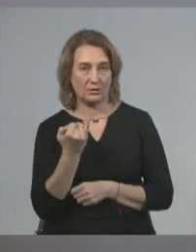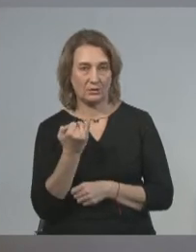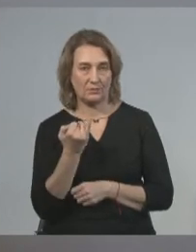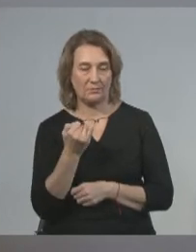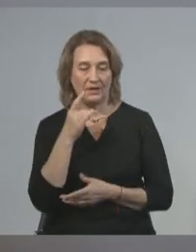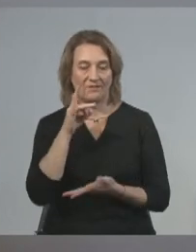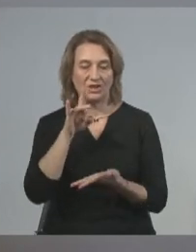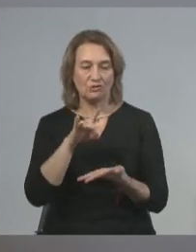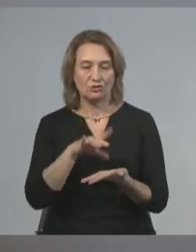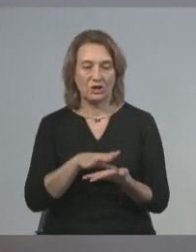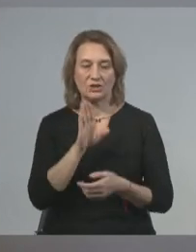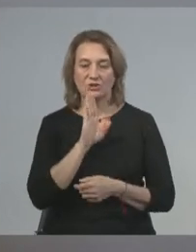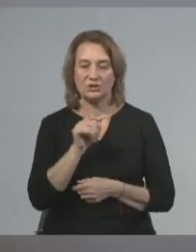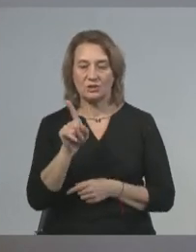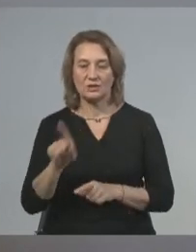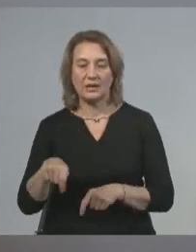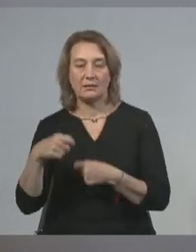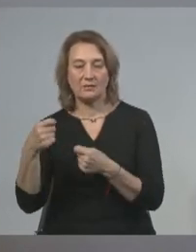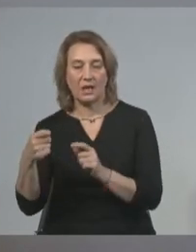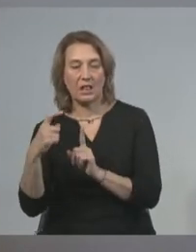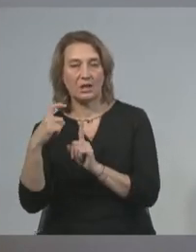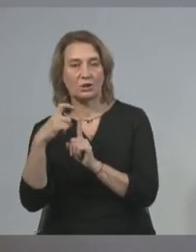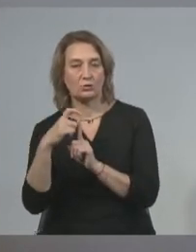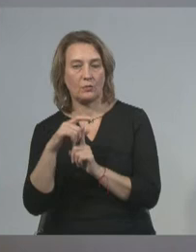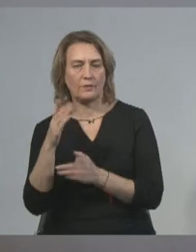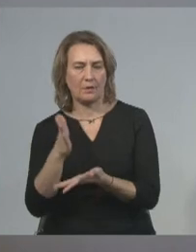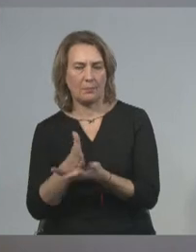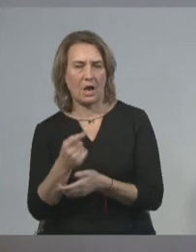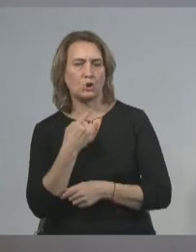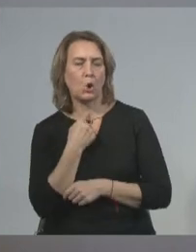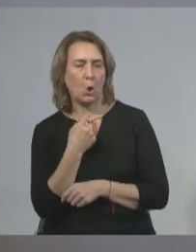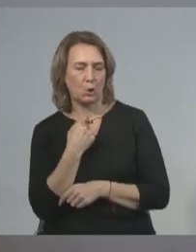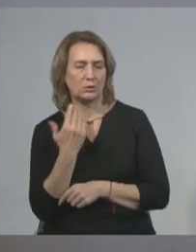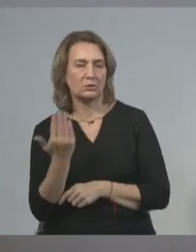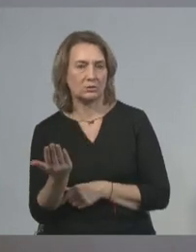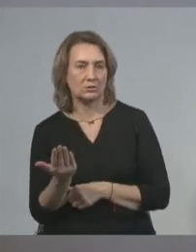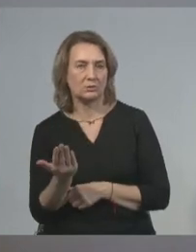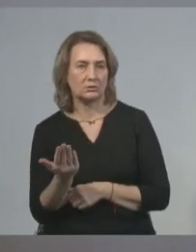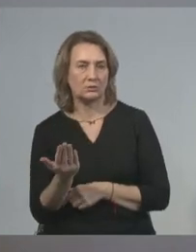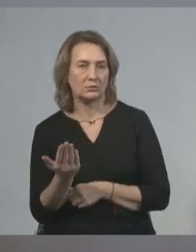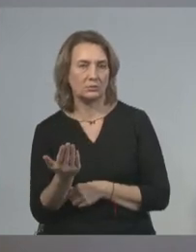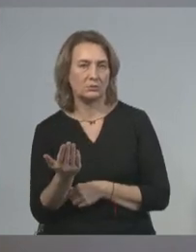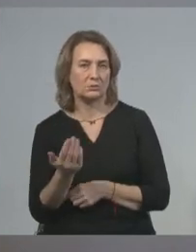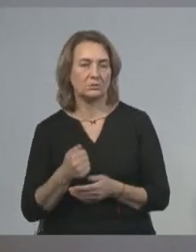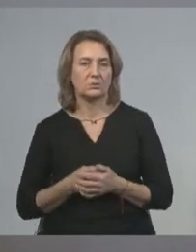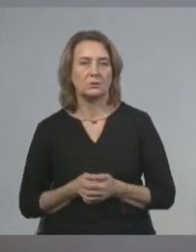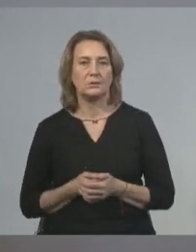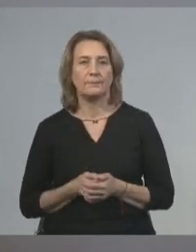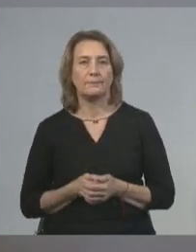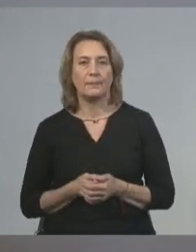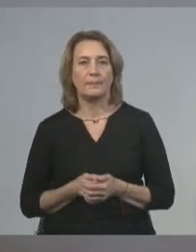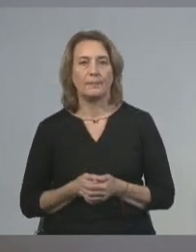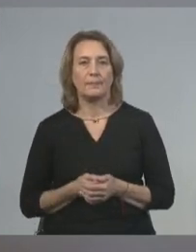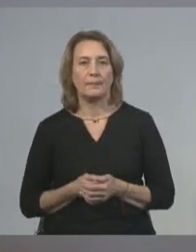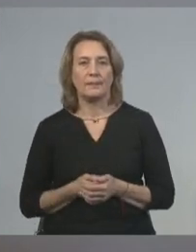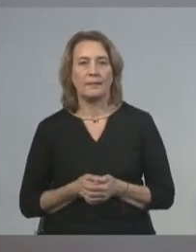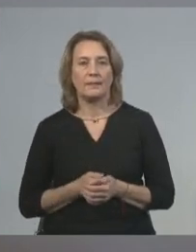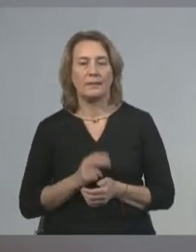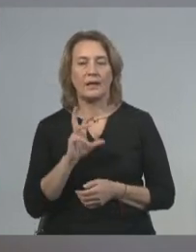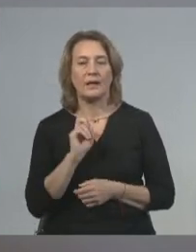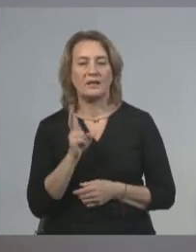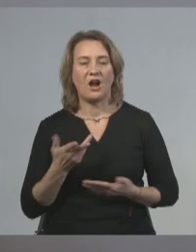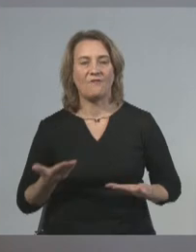voice as a survivor or as a presenter of some institution or